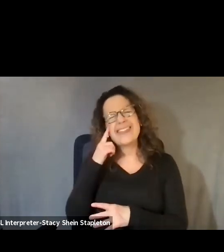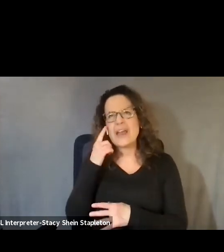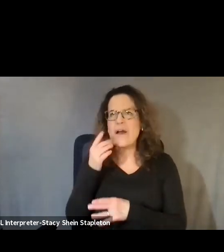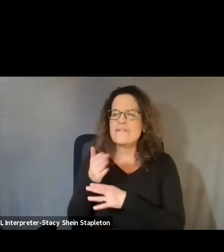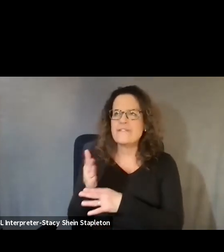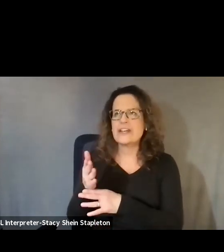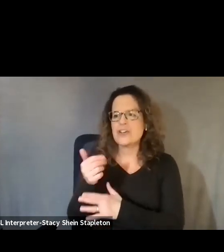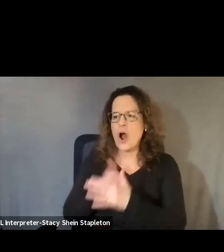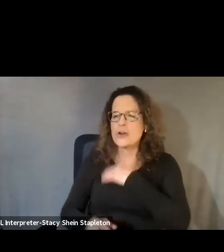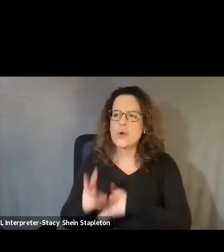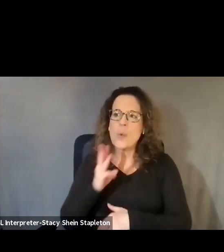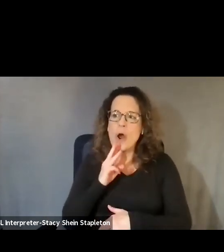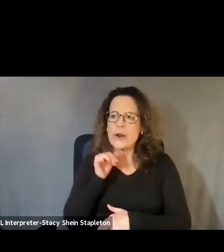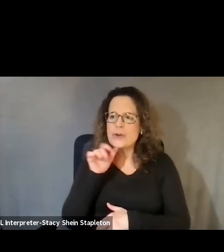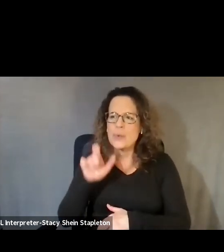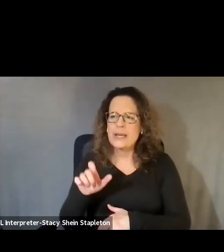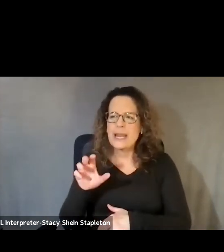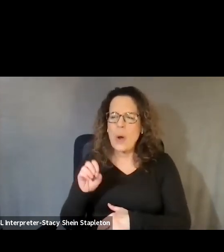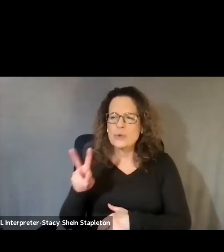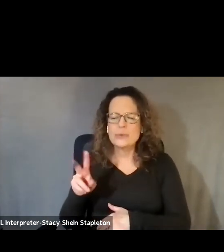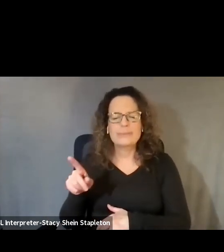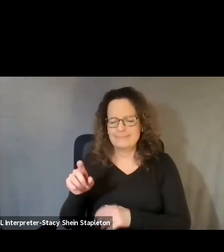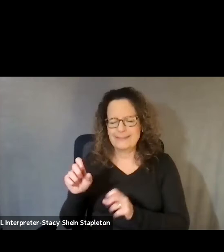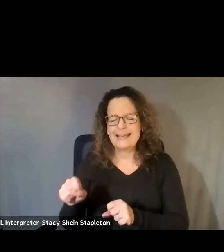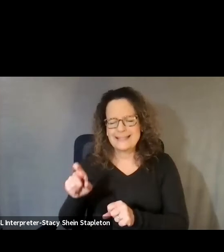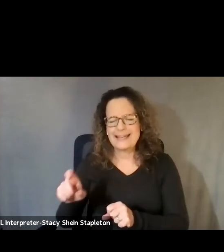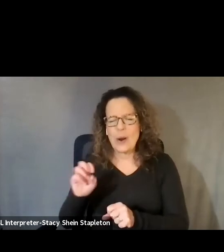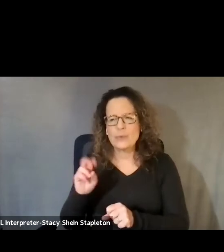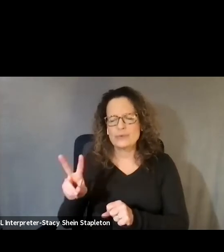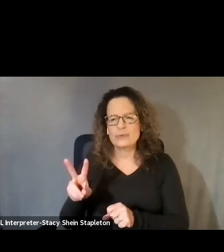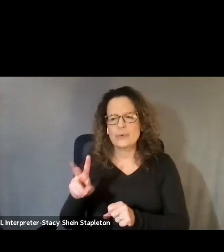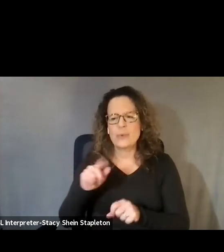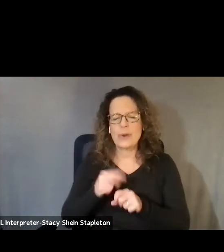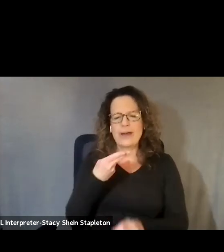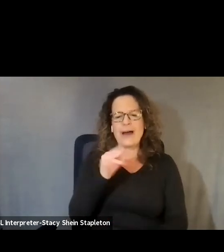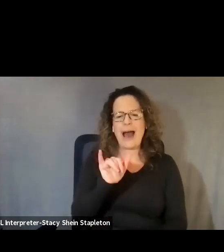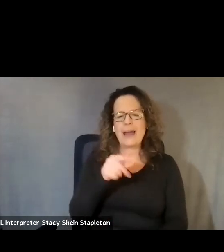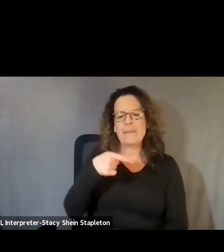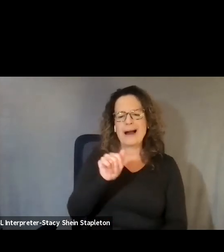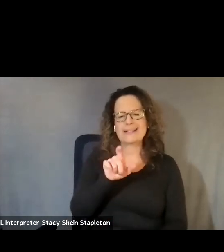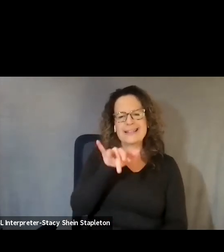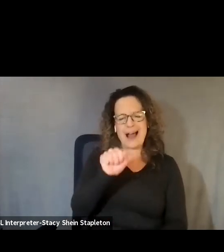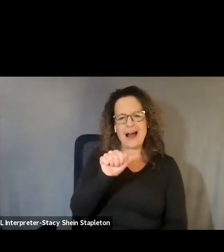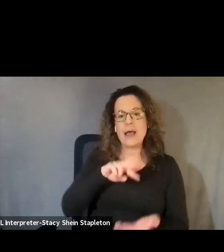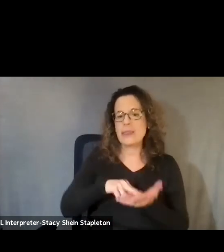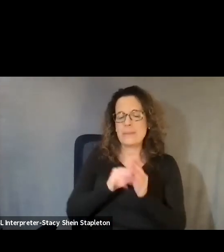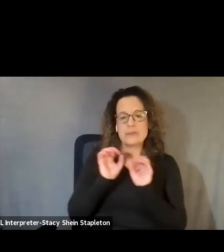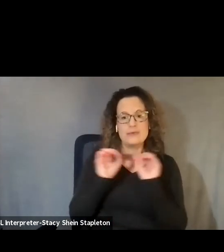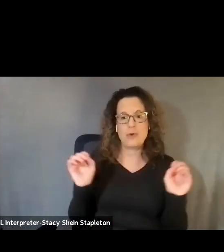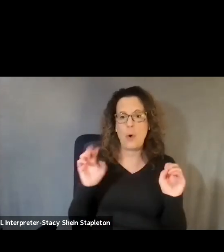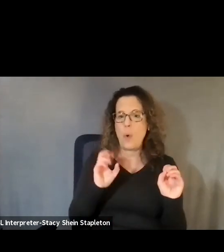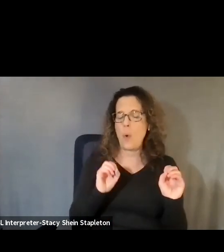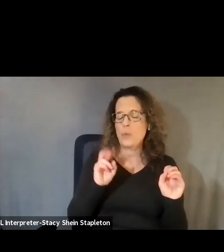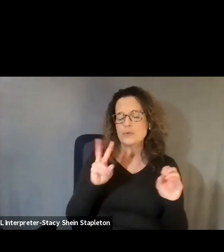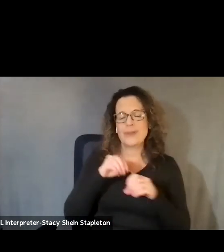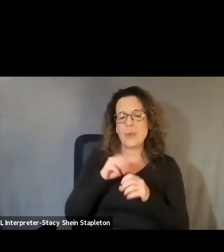as being underwater and not needing oxygen, they do. So when we have hypoxia, that is the absence of oxygen